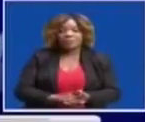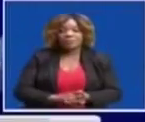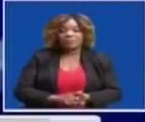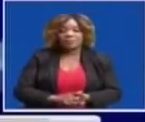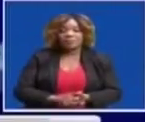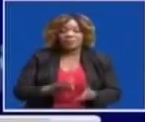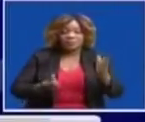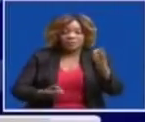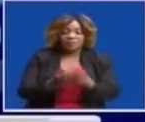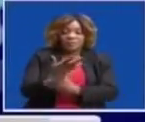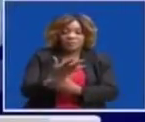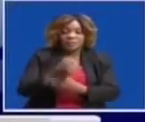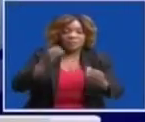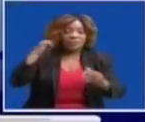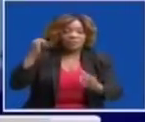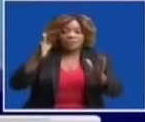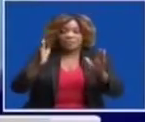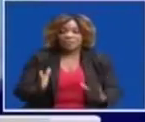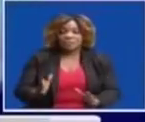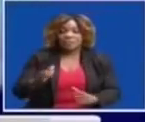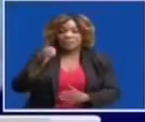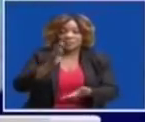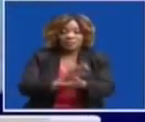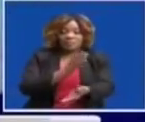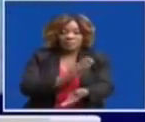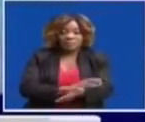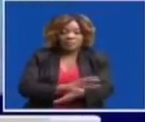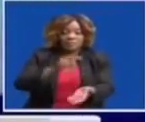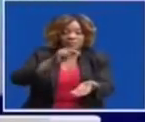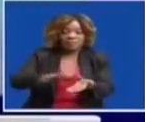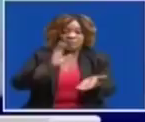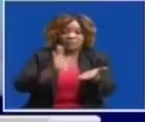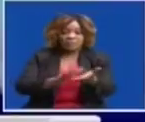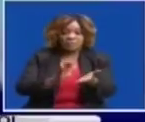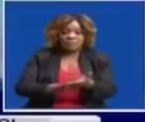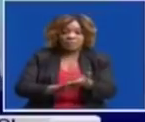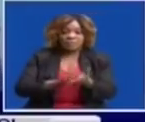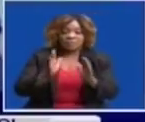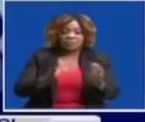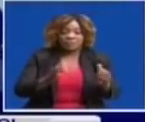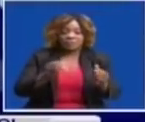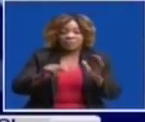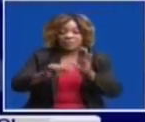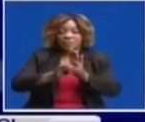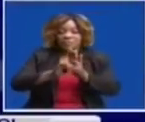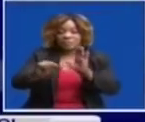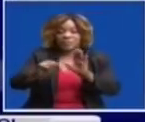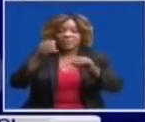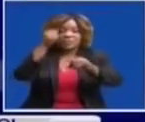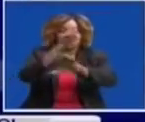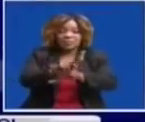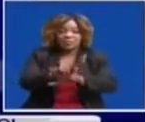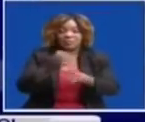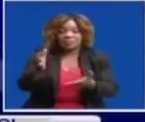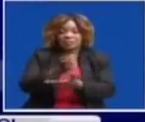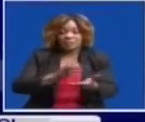and Chief Executive Officer Aaron Banda says infrastructure and staff for the nursing school have already been identified. Dr. Banda says